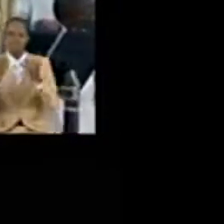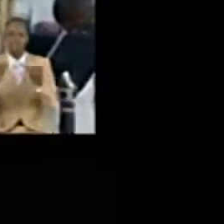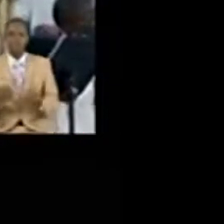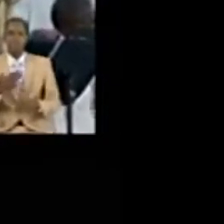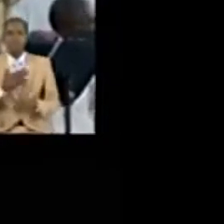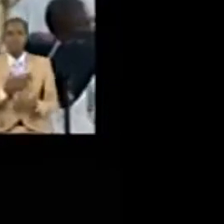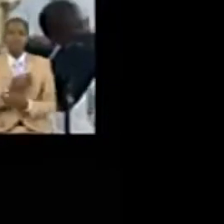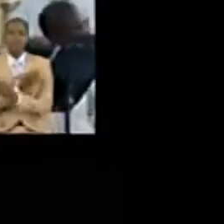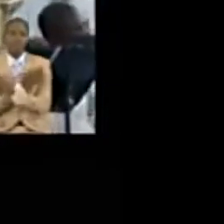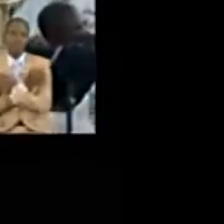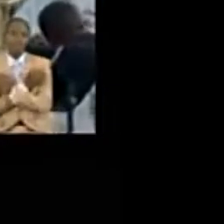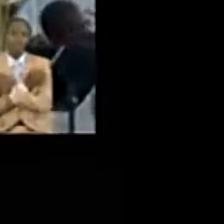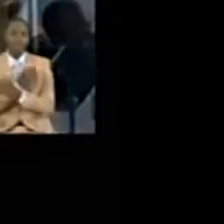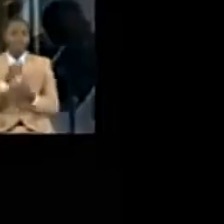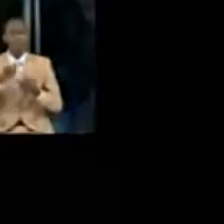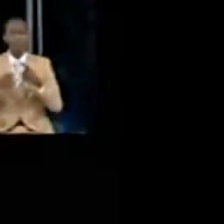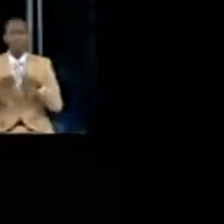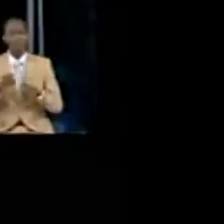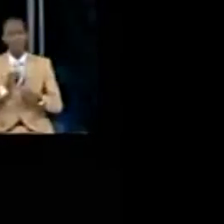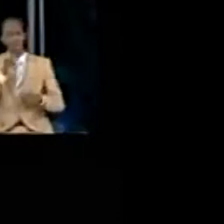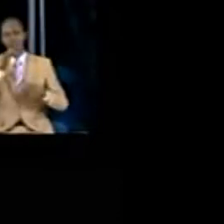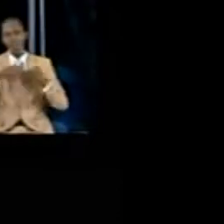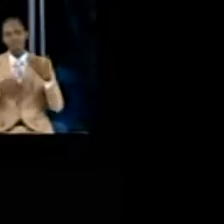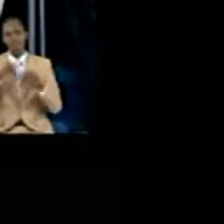and glad you be.